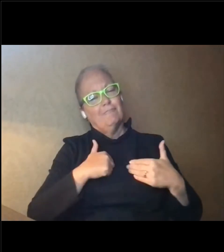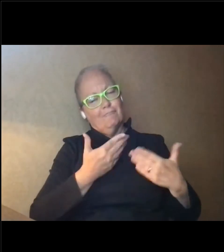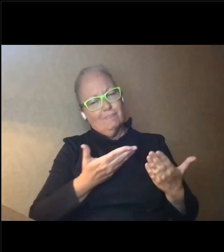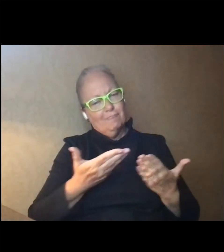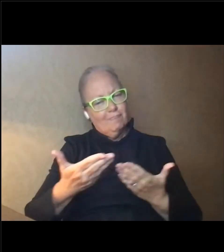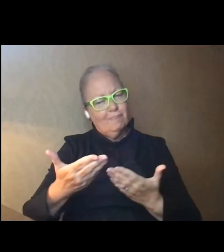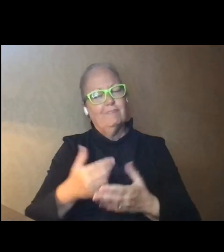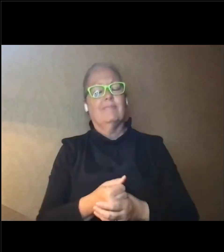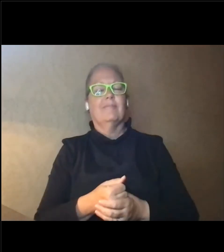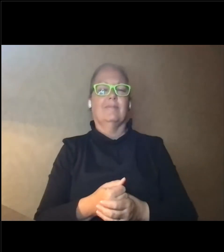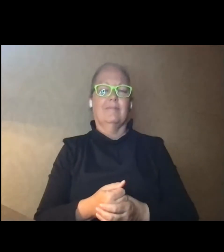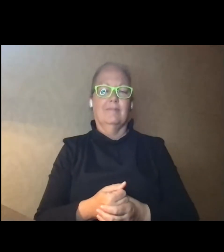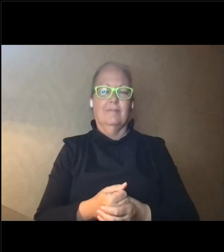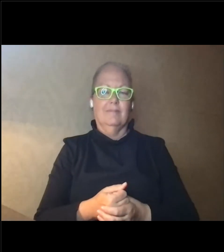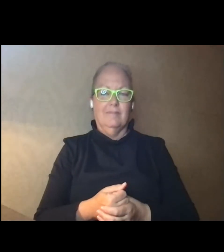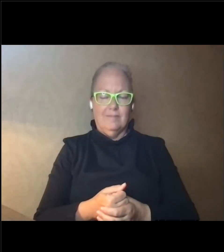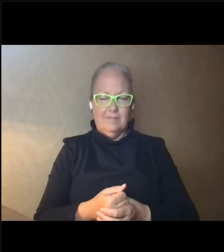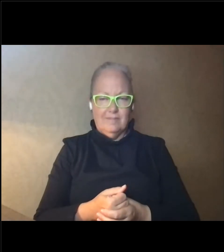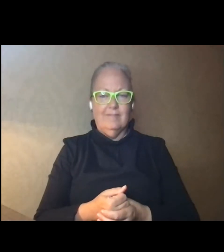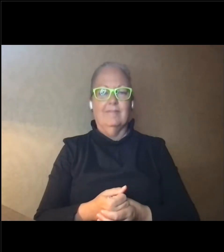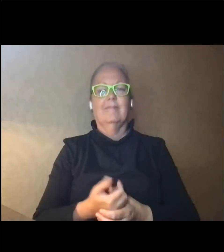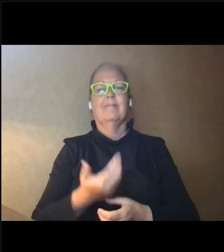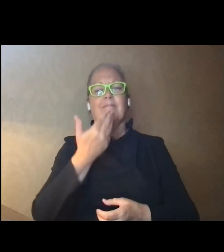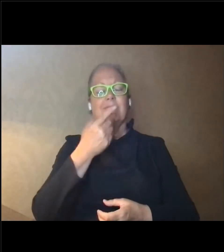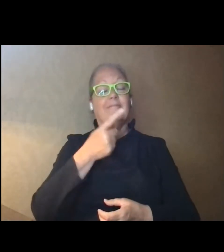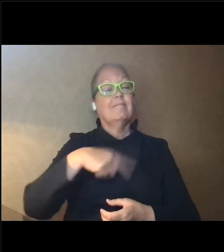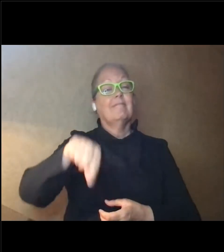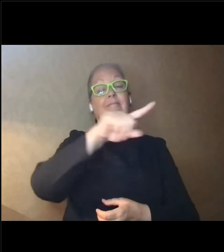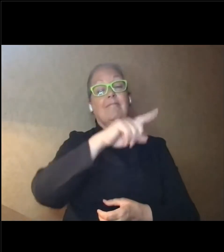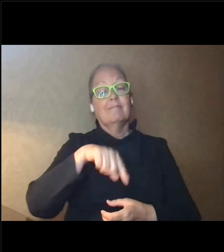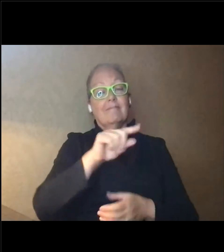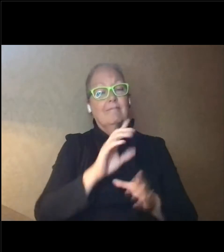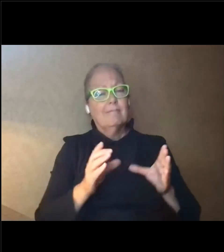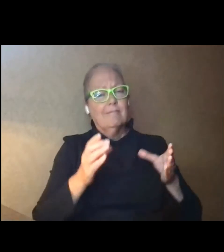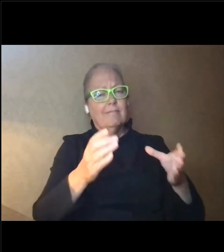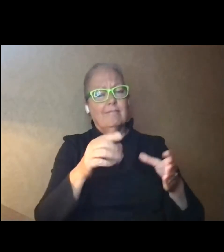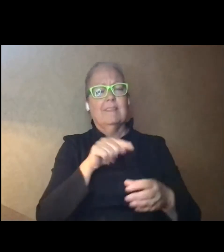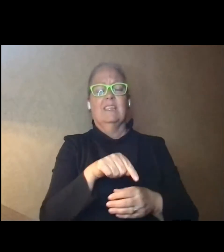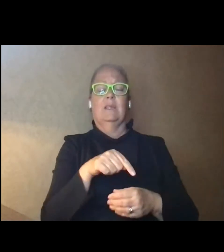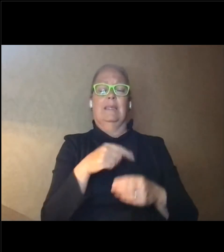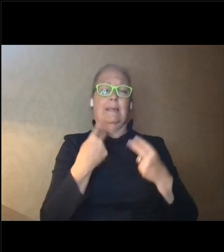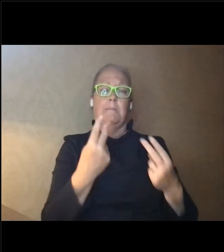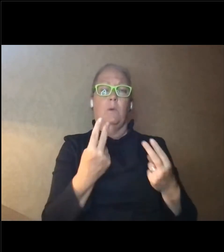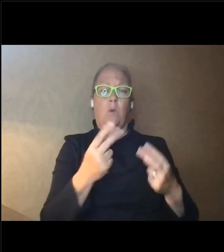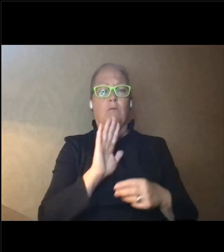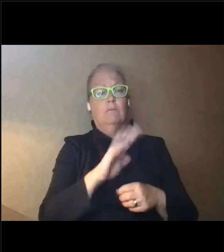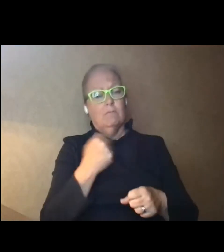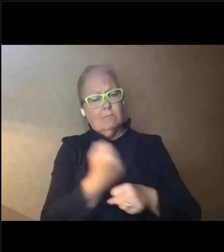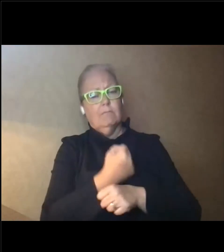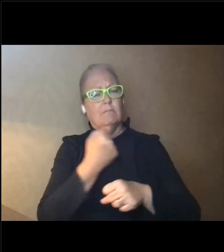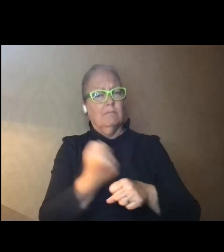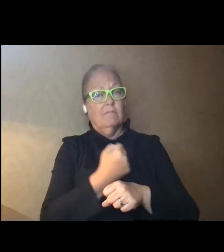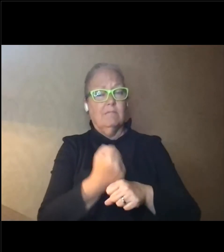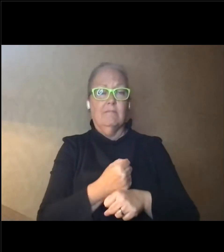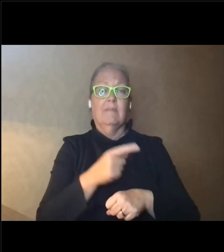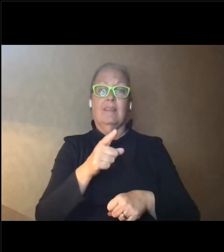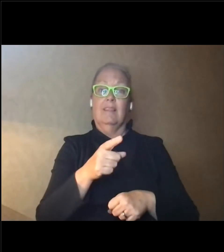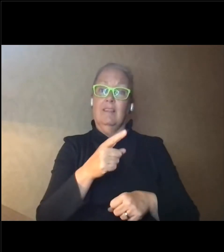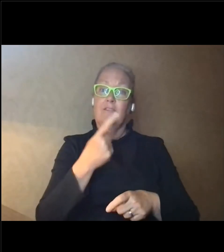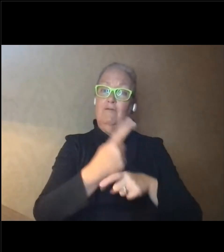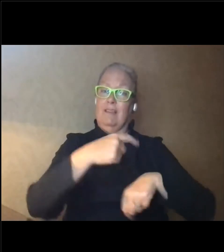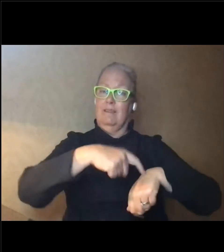to thank the entire team that has undertaken this important piece of work. It's really timely because it